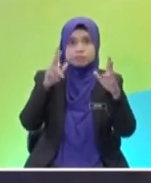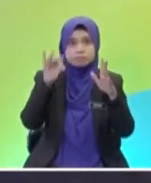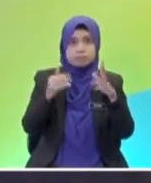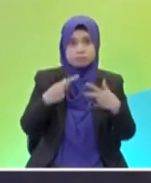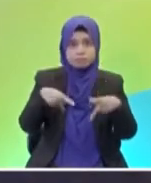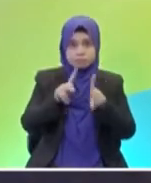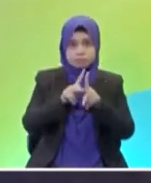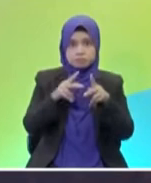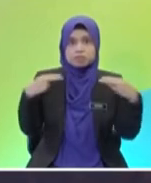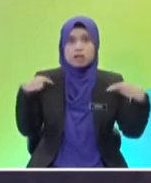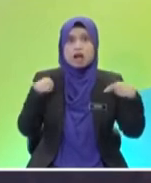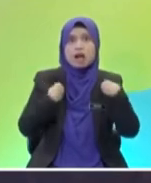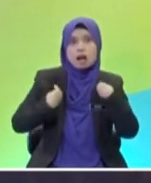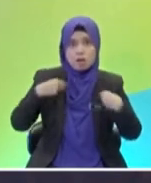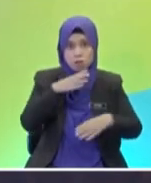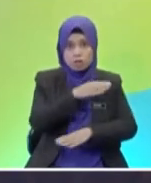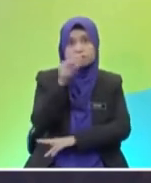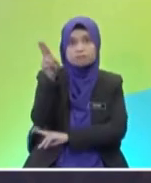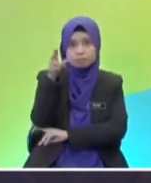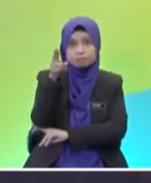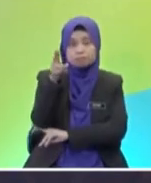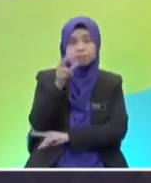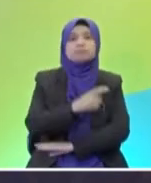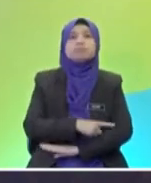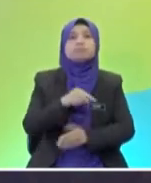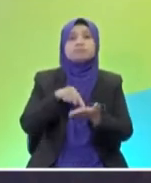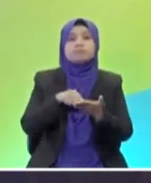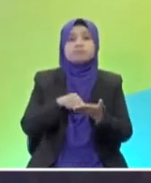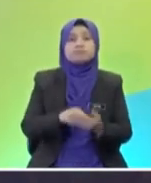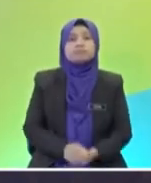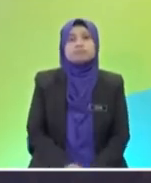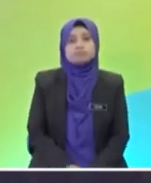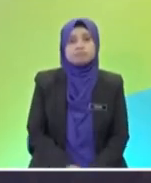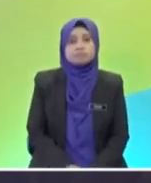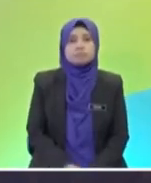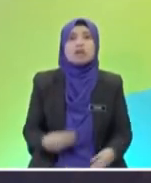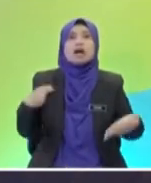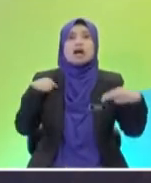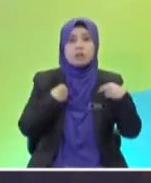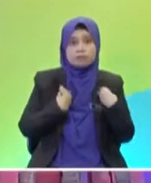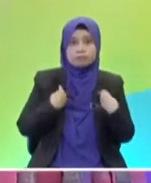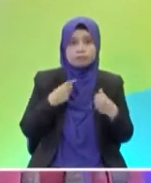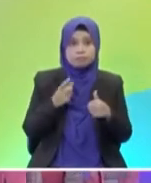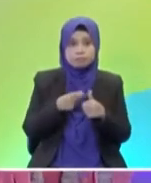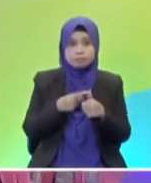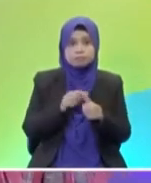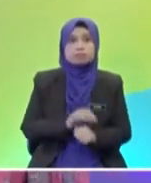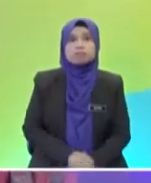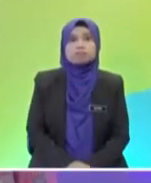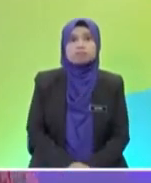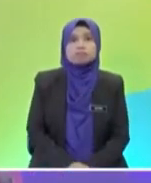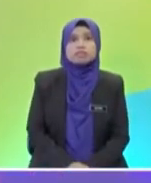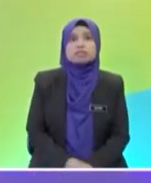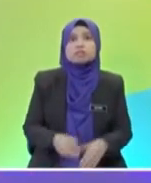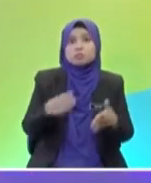see animals and plants that are facing the threat of extinction. Okay, let us go through the animals here. Okay, here we have Malayan